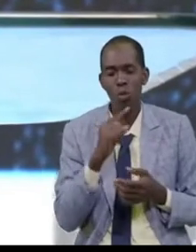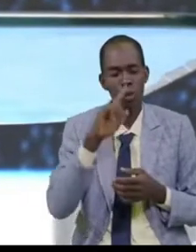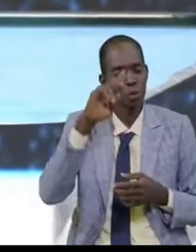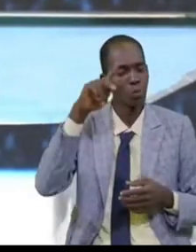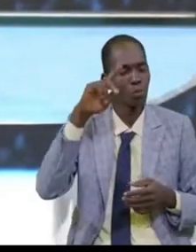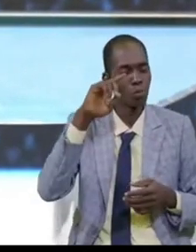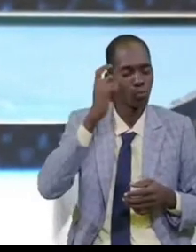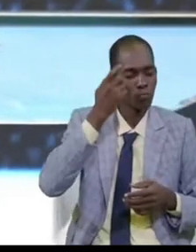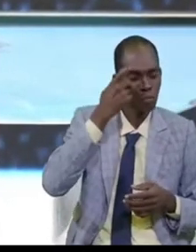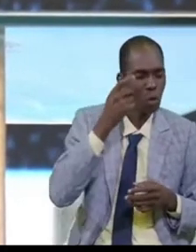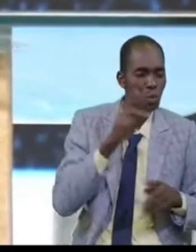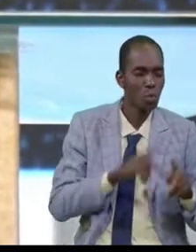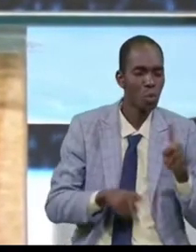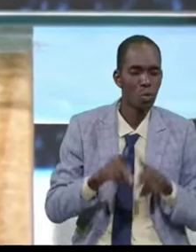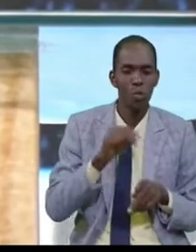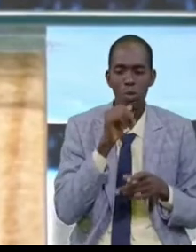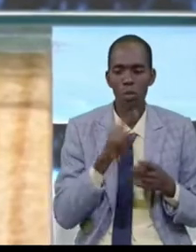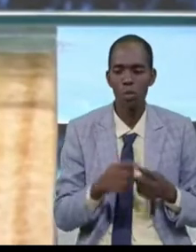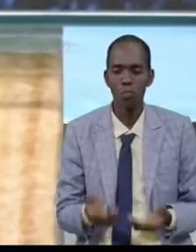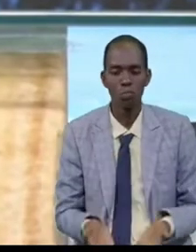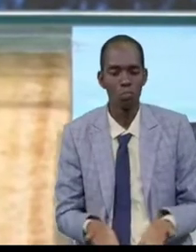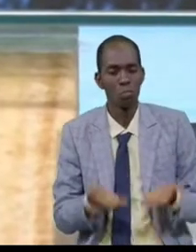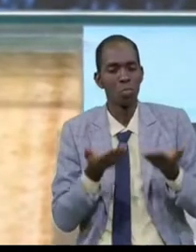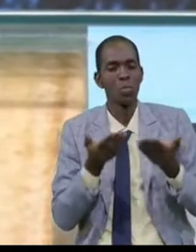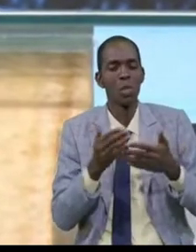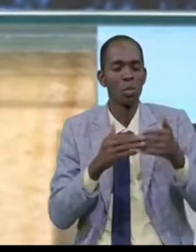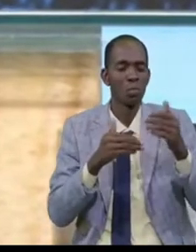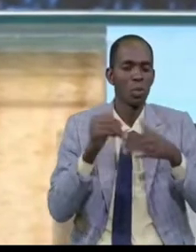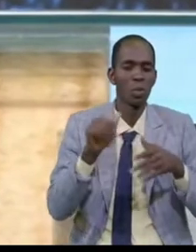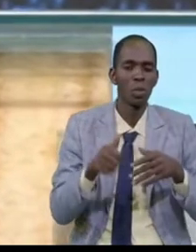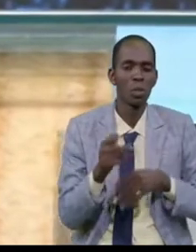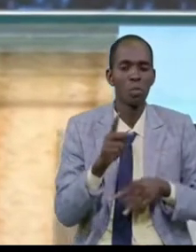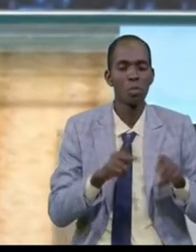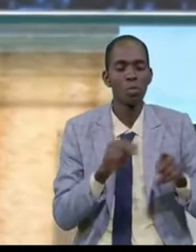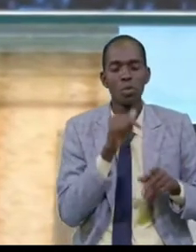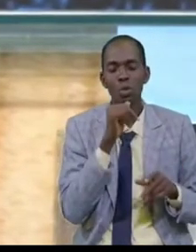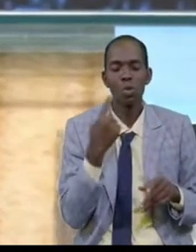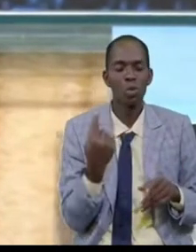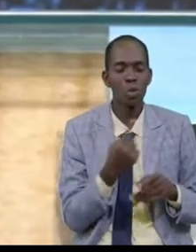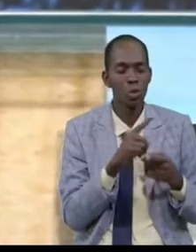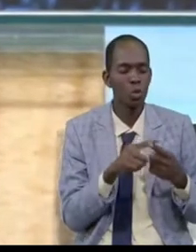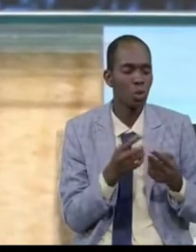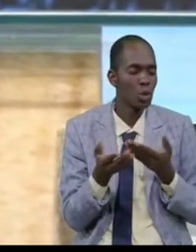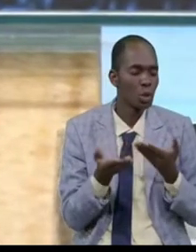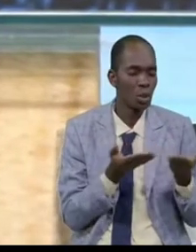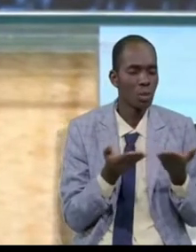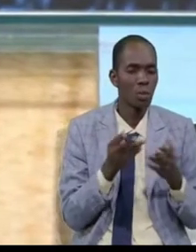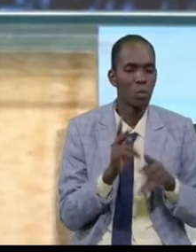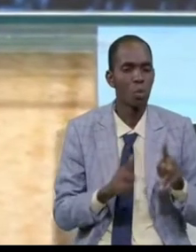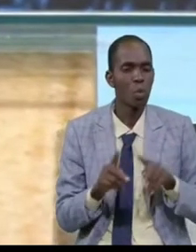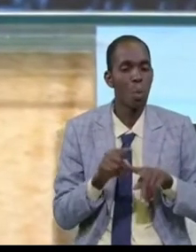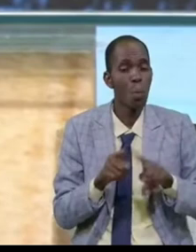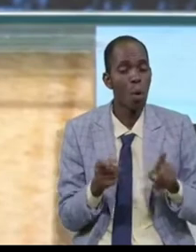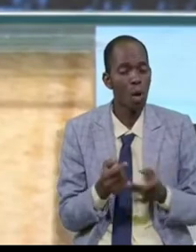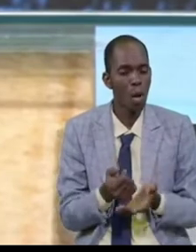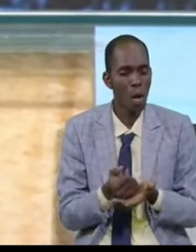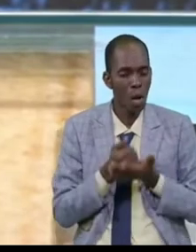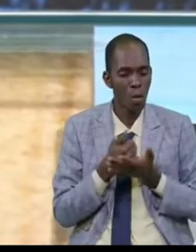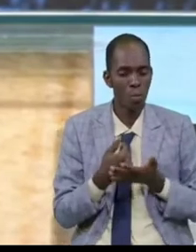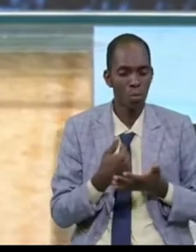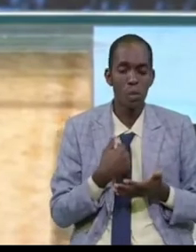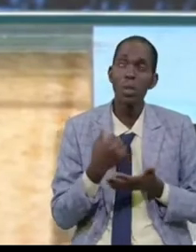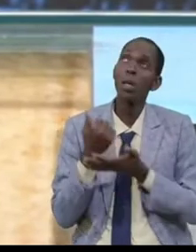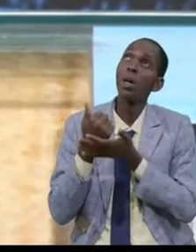other people, not just to edify them, not just to serve them. Help me to have an excellent spirit,